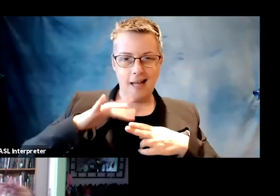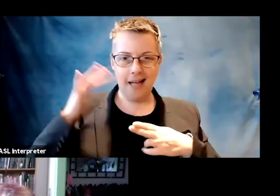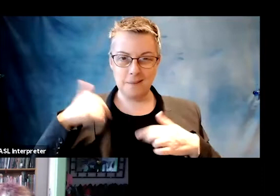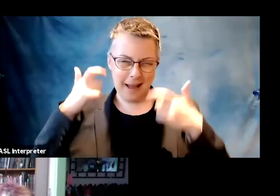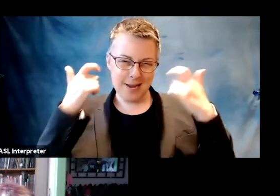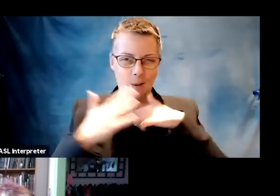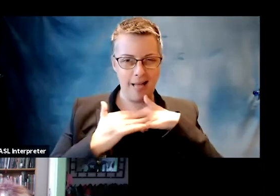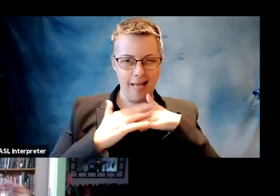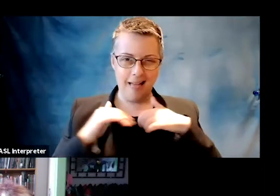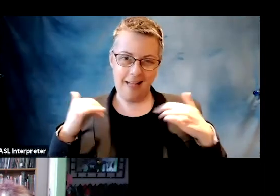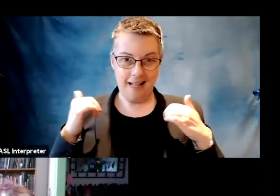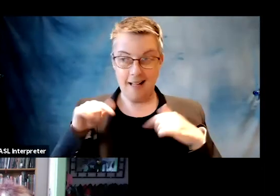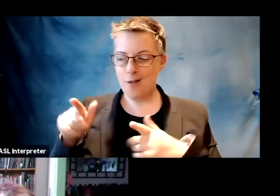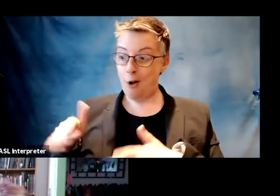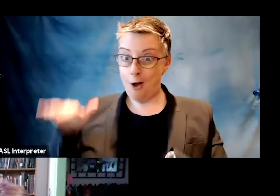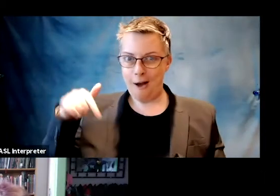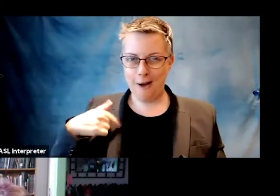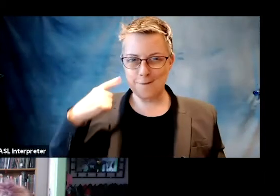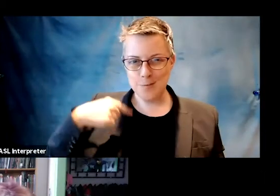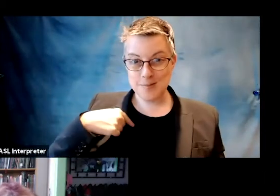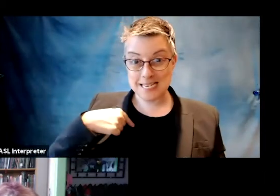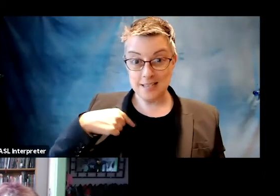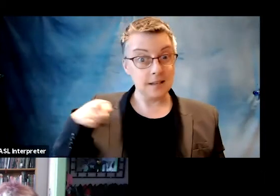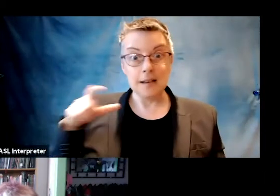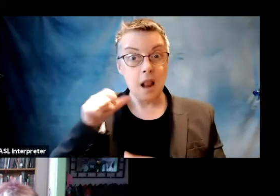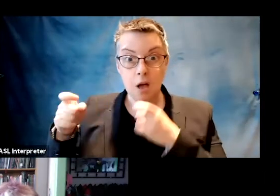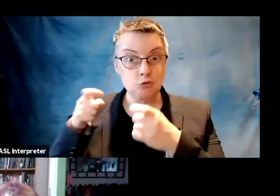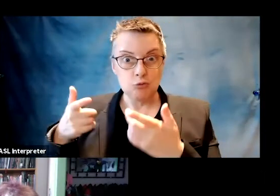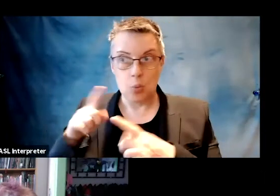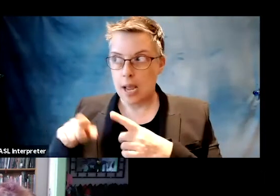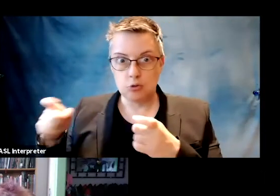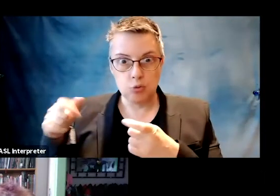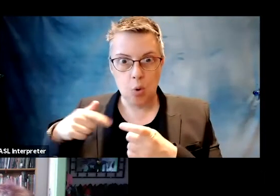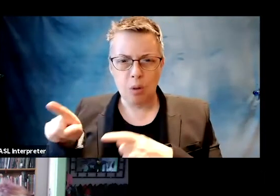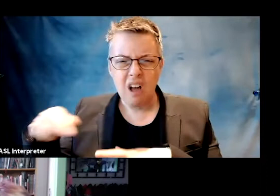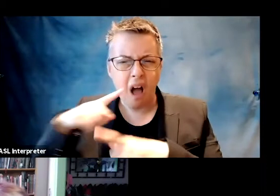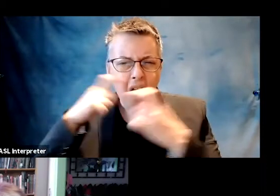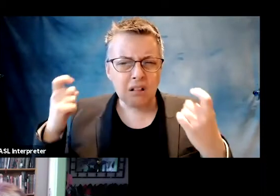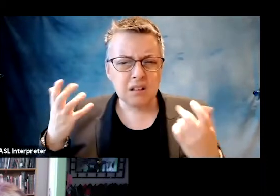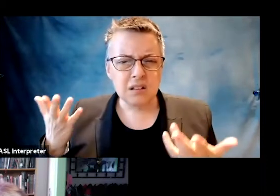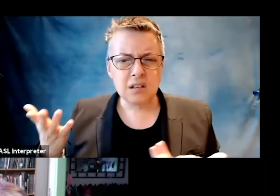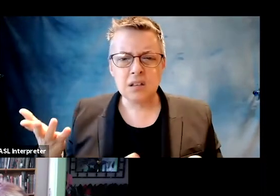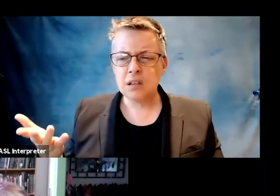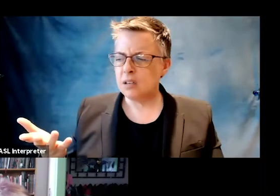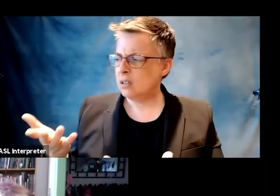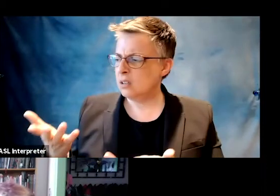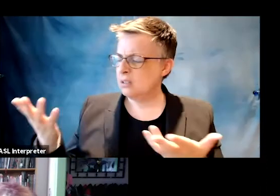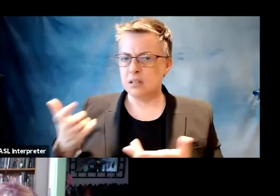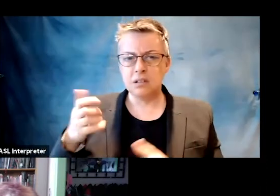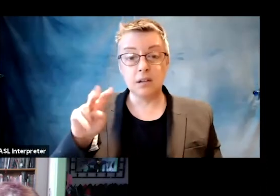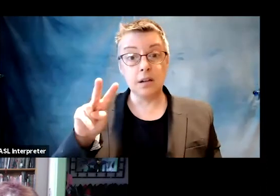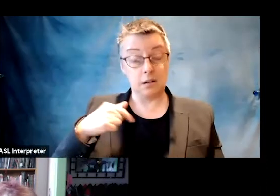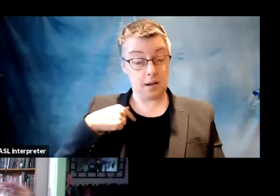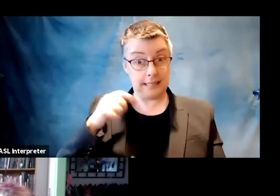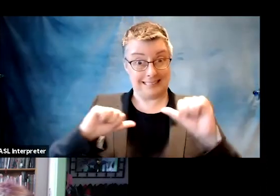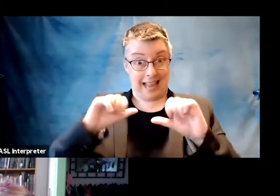And because it's not controllable, because it's ugly, because the Victor Frankenstein